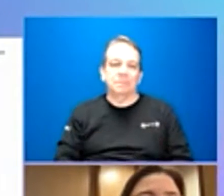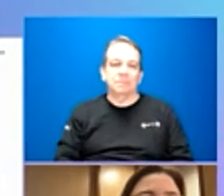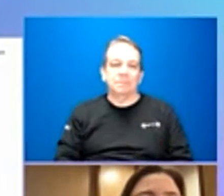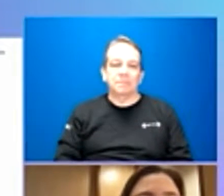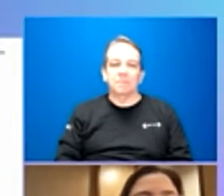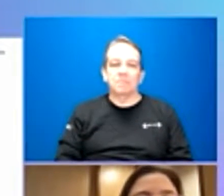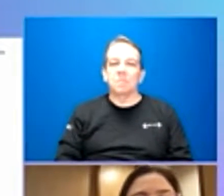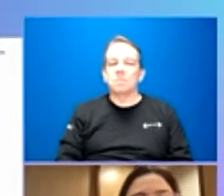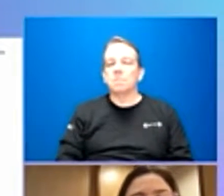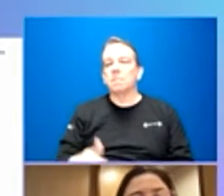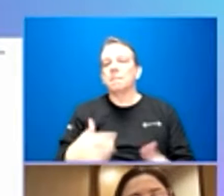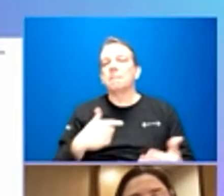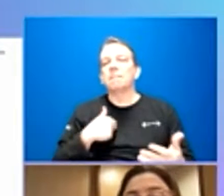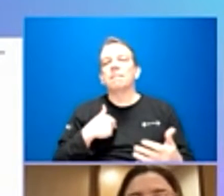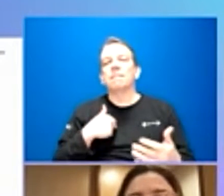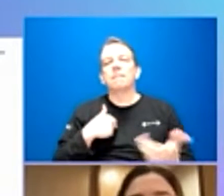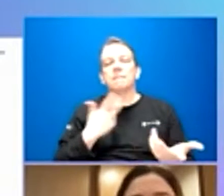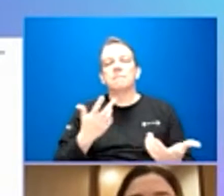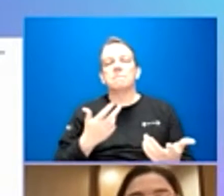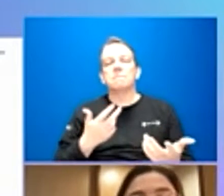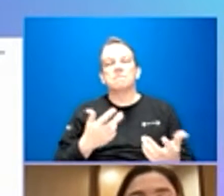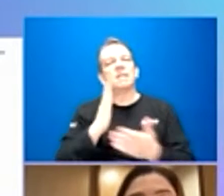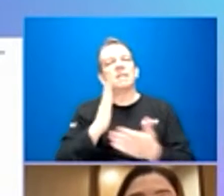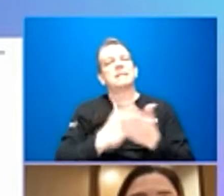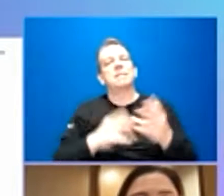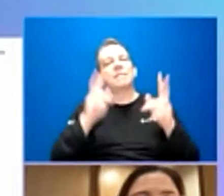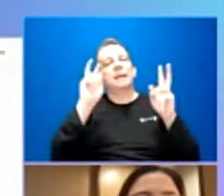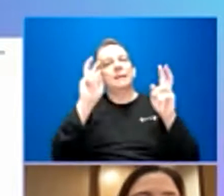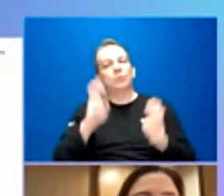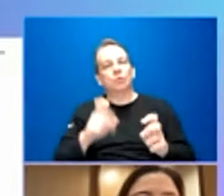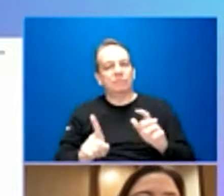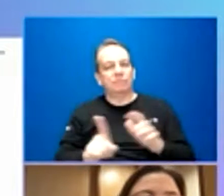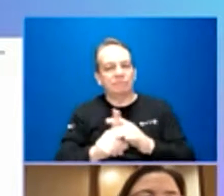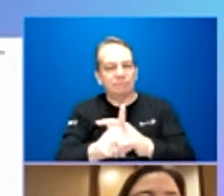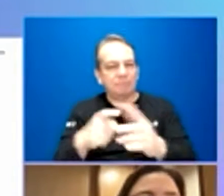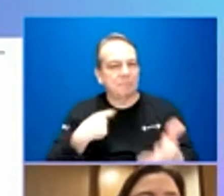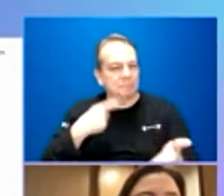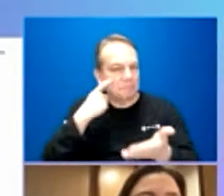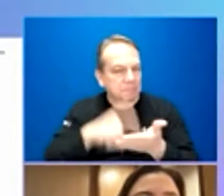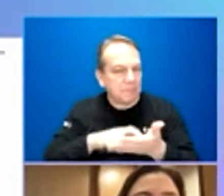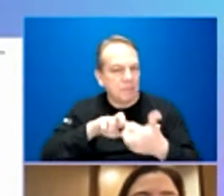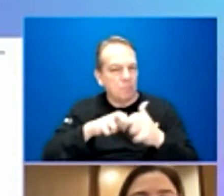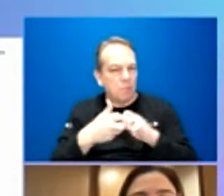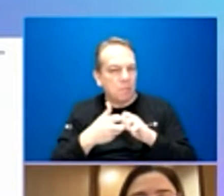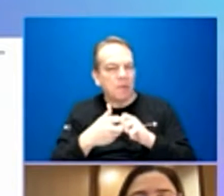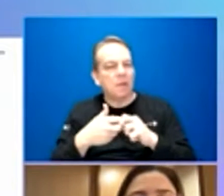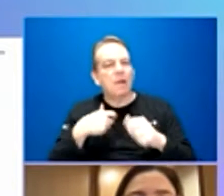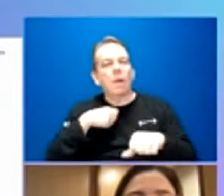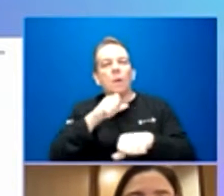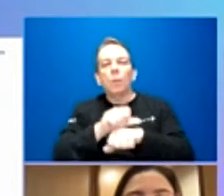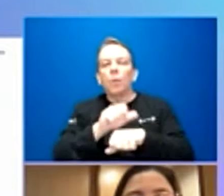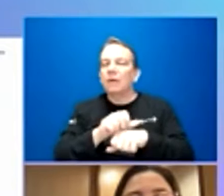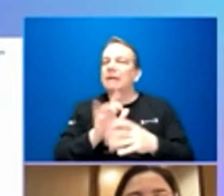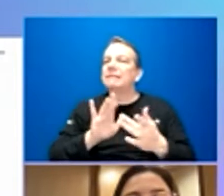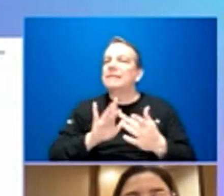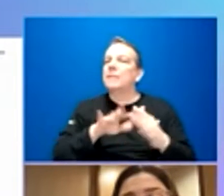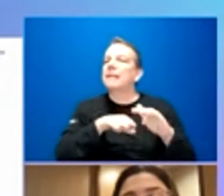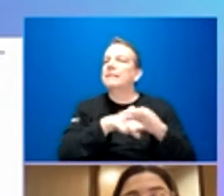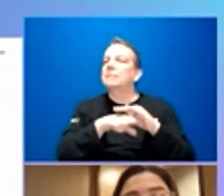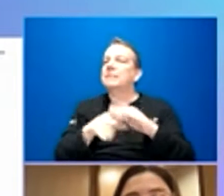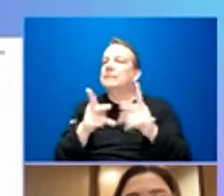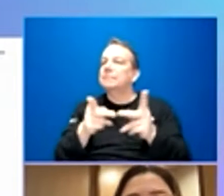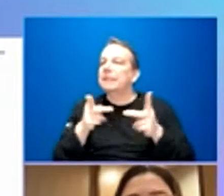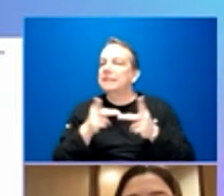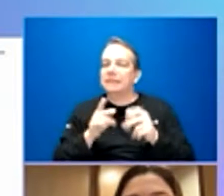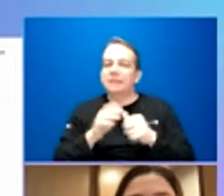So I wanted to kick off with some of the challenges that I've come across in my time working in digital accessibility. And these are just